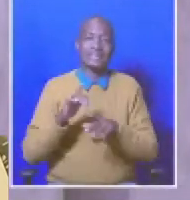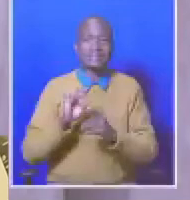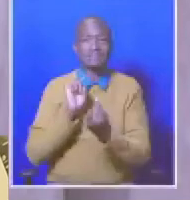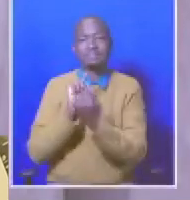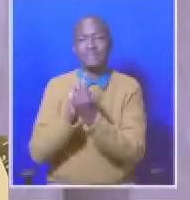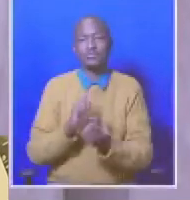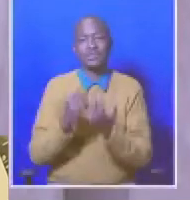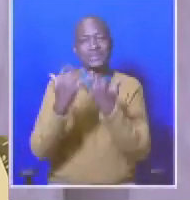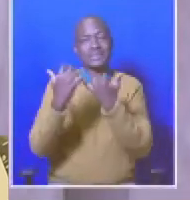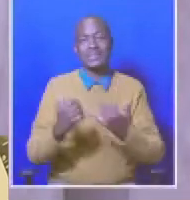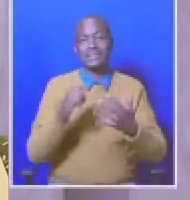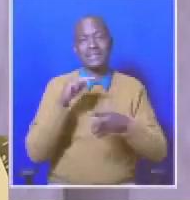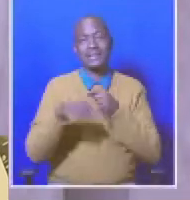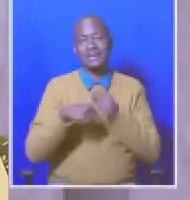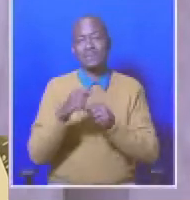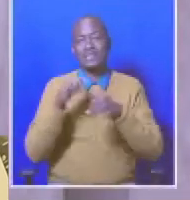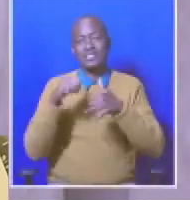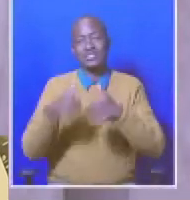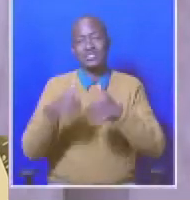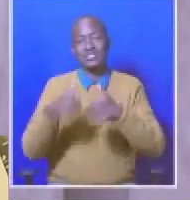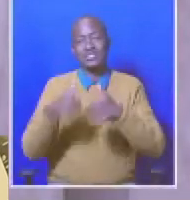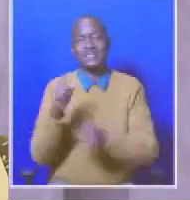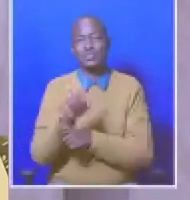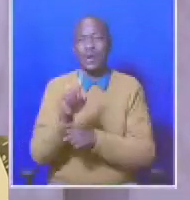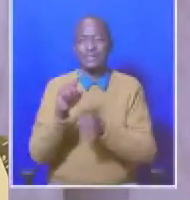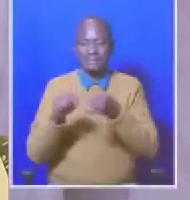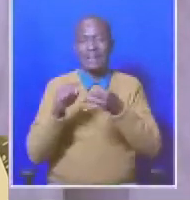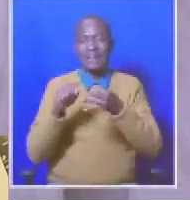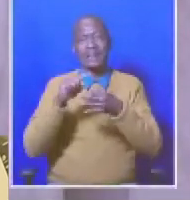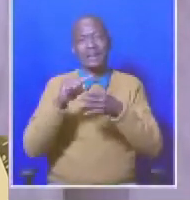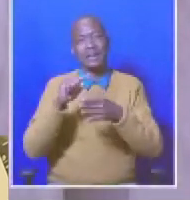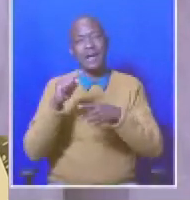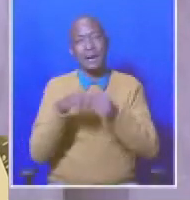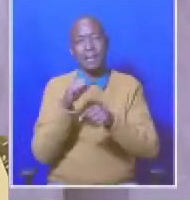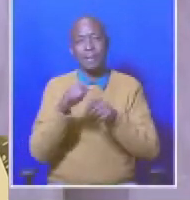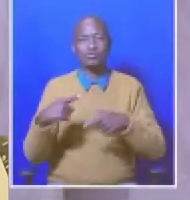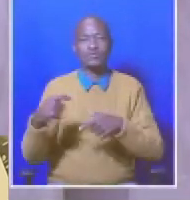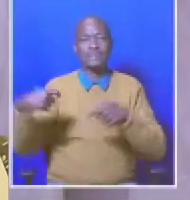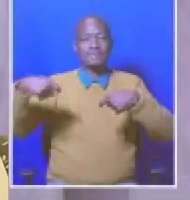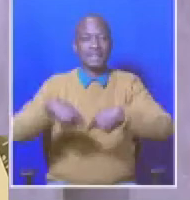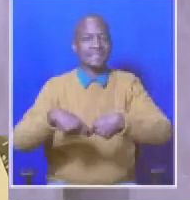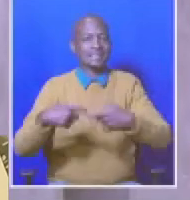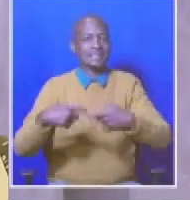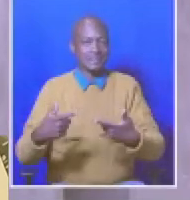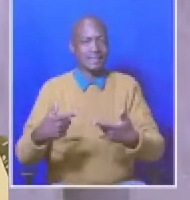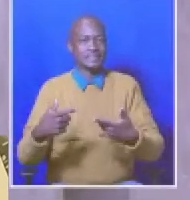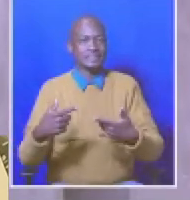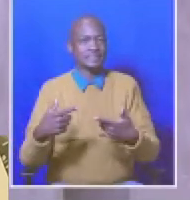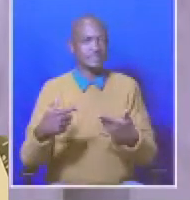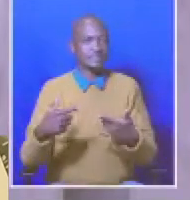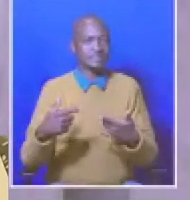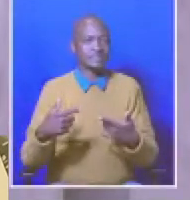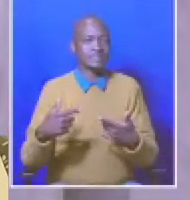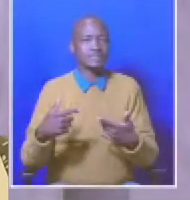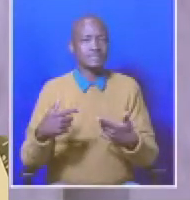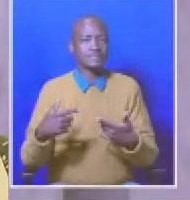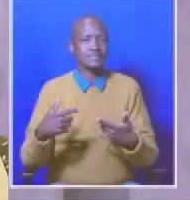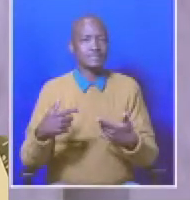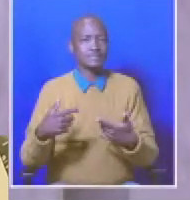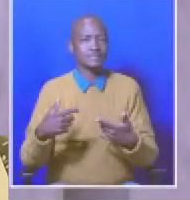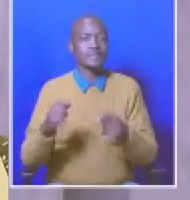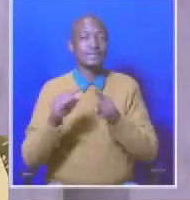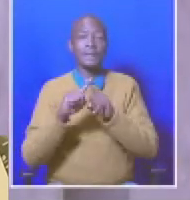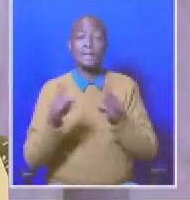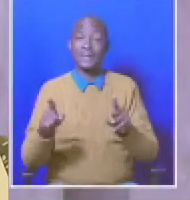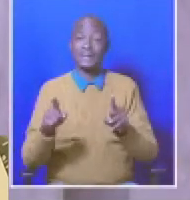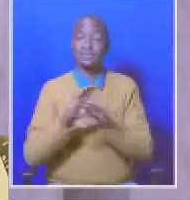their challenges are in terms of funding. But of course, we would like